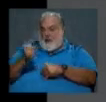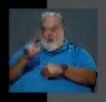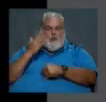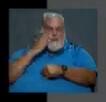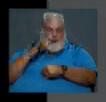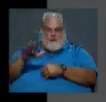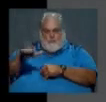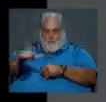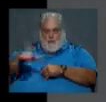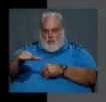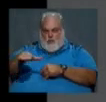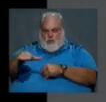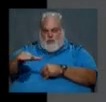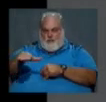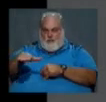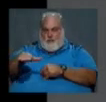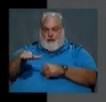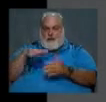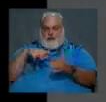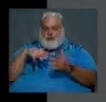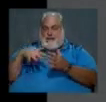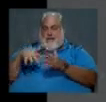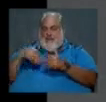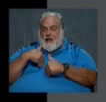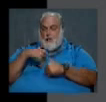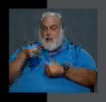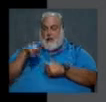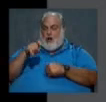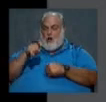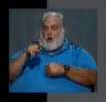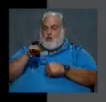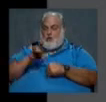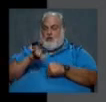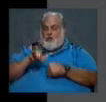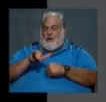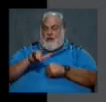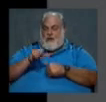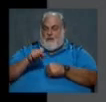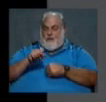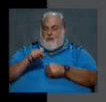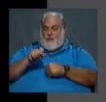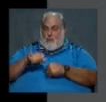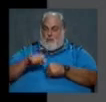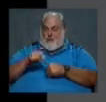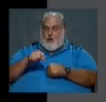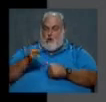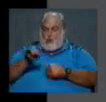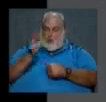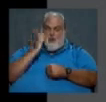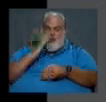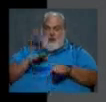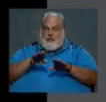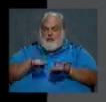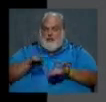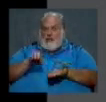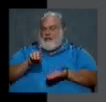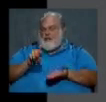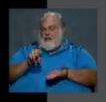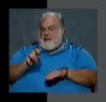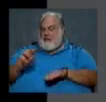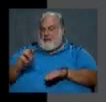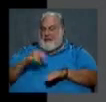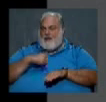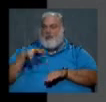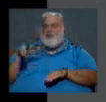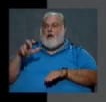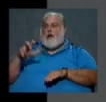is proposed. The study has 125 square feet and 2 beds are proposed, and the den has